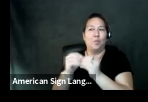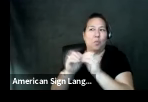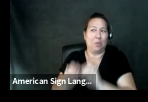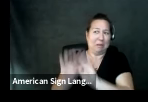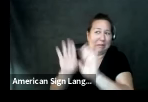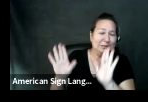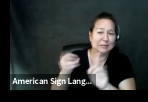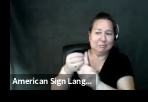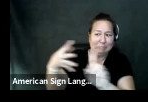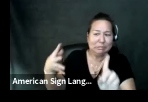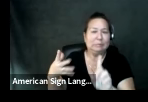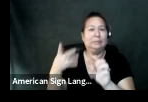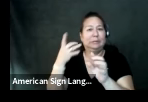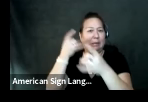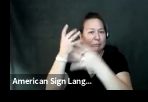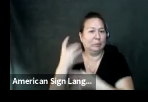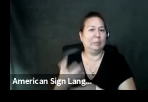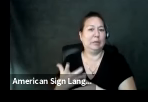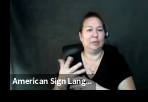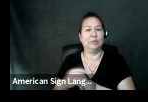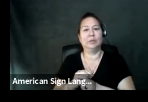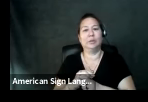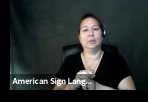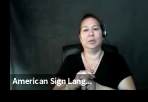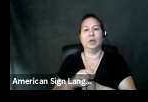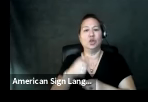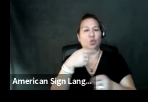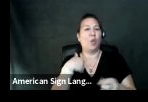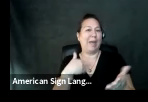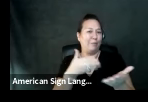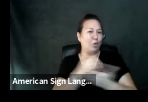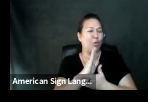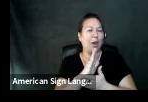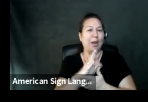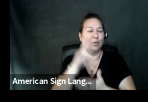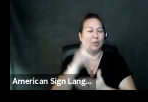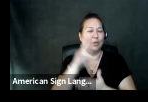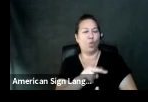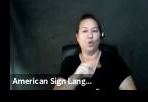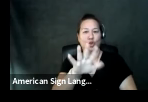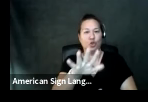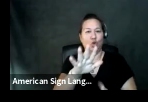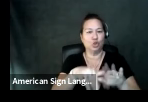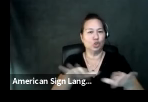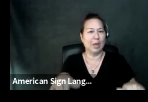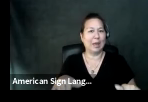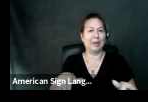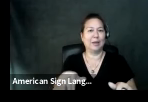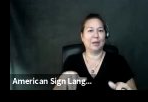mediation conference, the right to examine your child's records, and the right to a fair and impartial